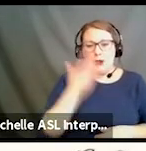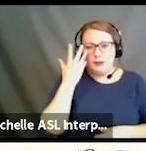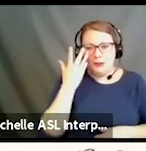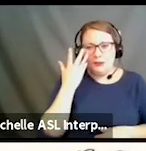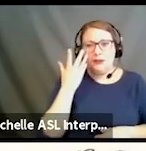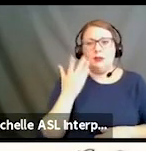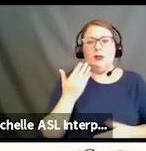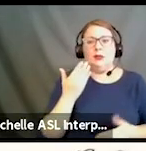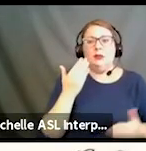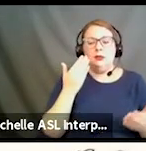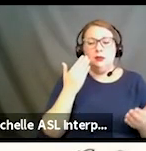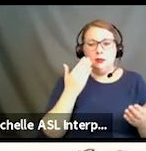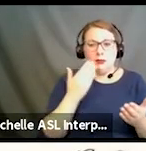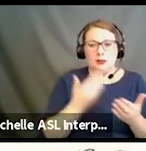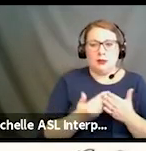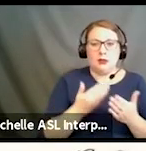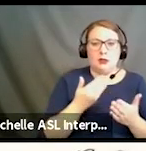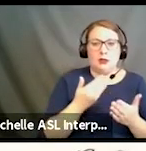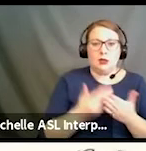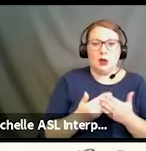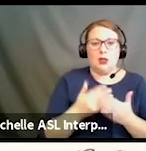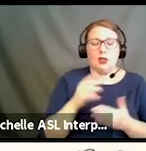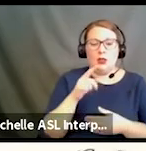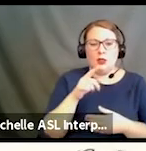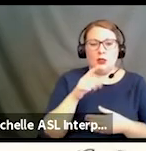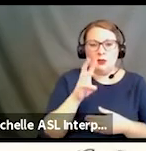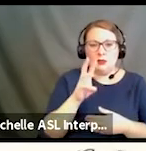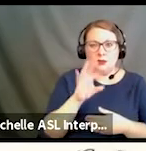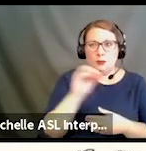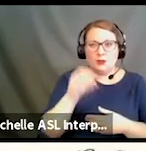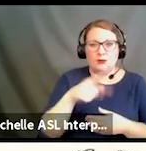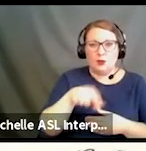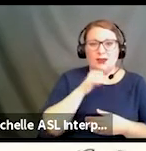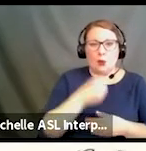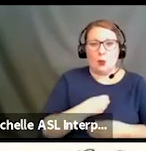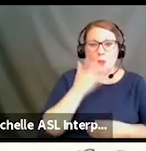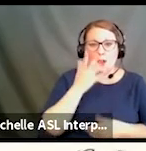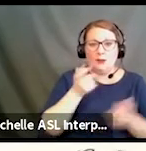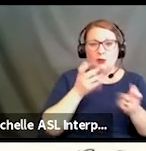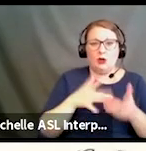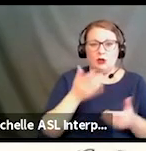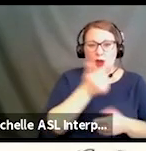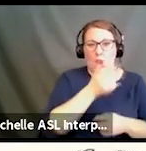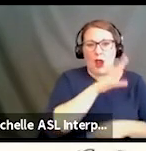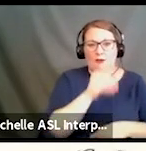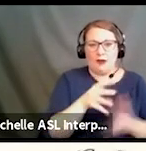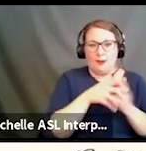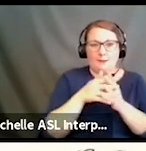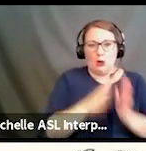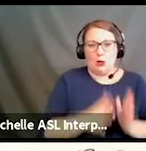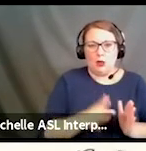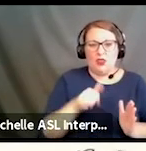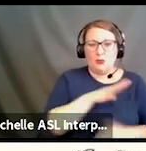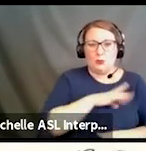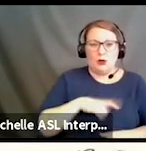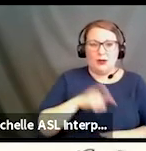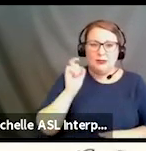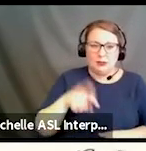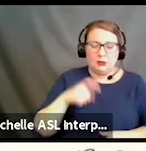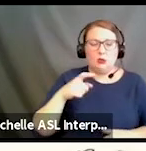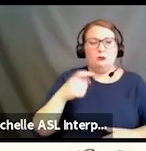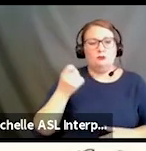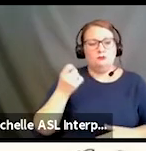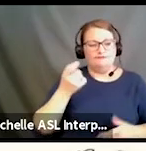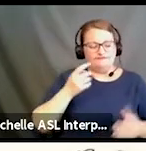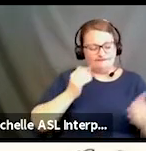nearly 65% of those non-white administrators are African American. This board needs to reckon with